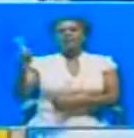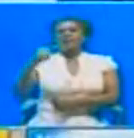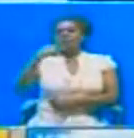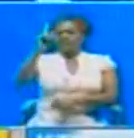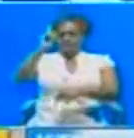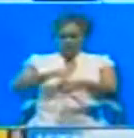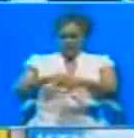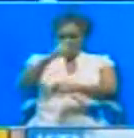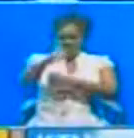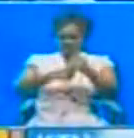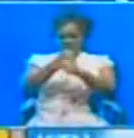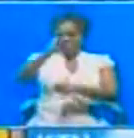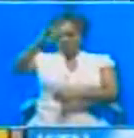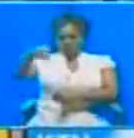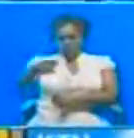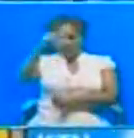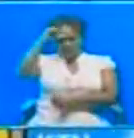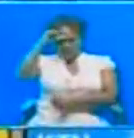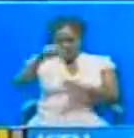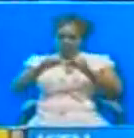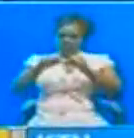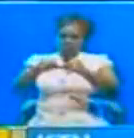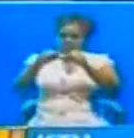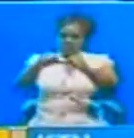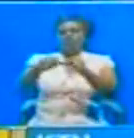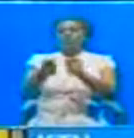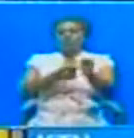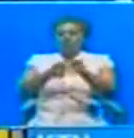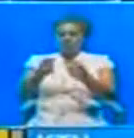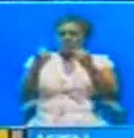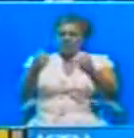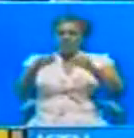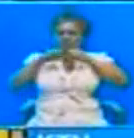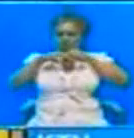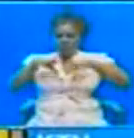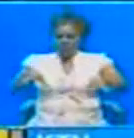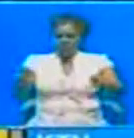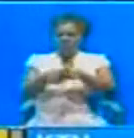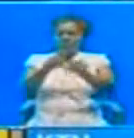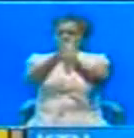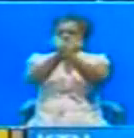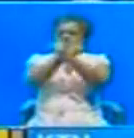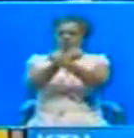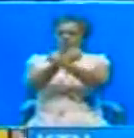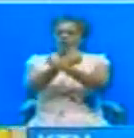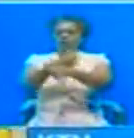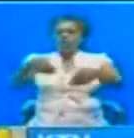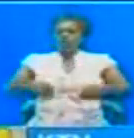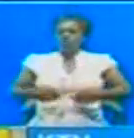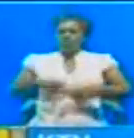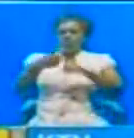during the year, the Jubilee administration will continue to take measures to strengthen devolution as well as protecting youth from political